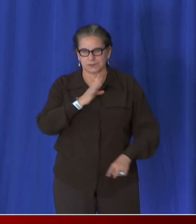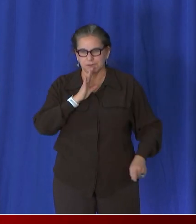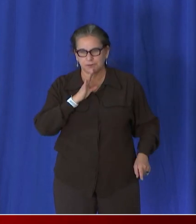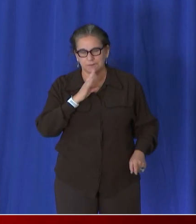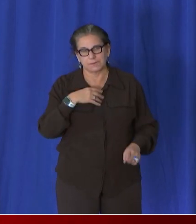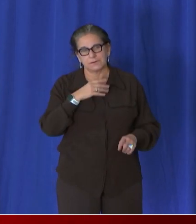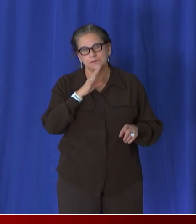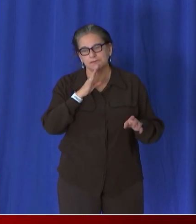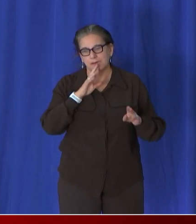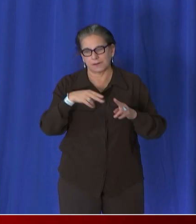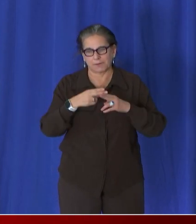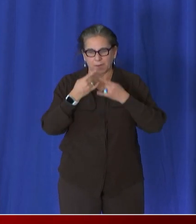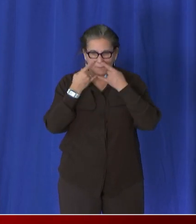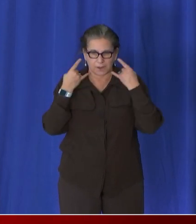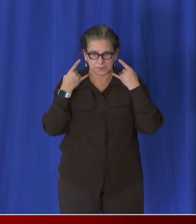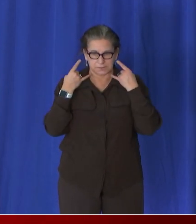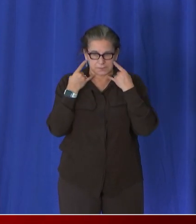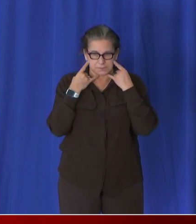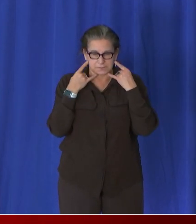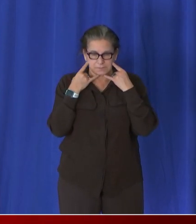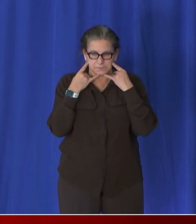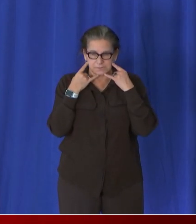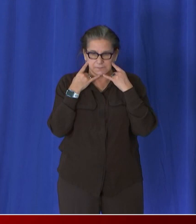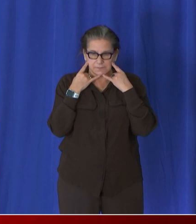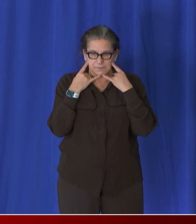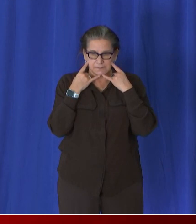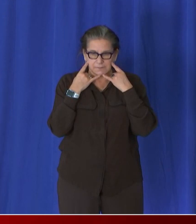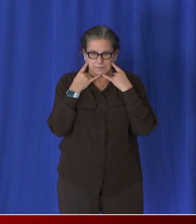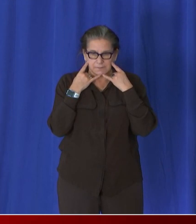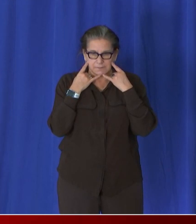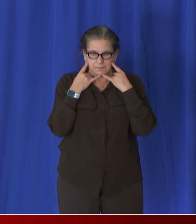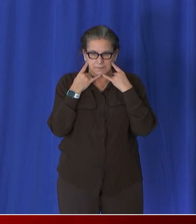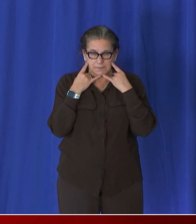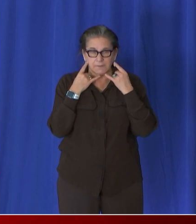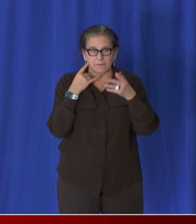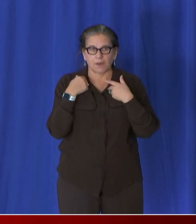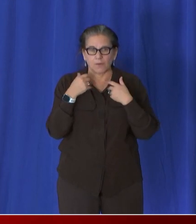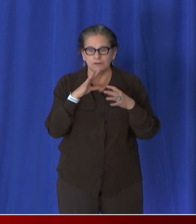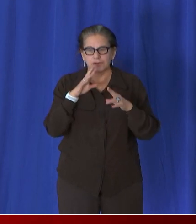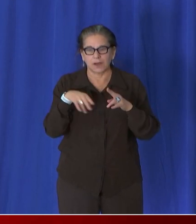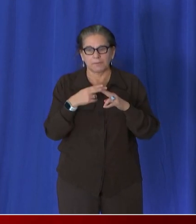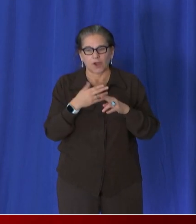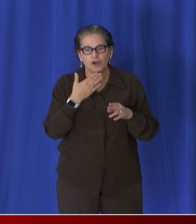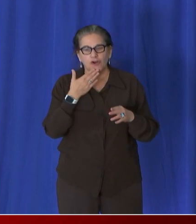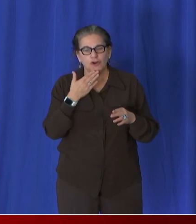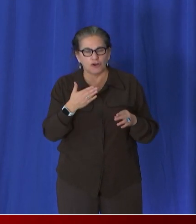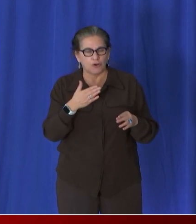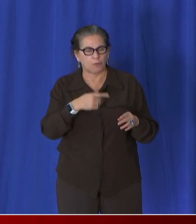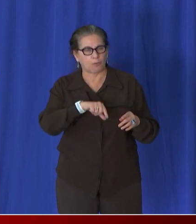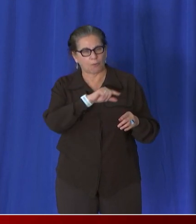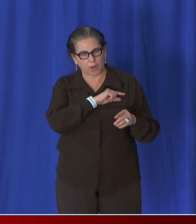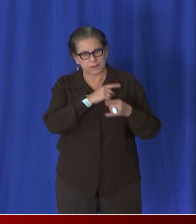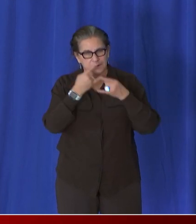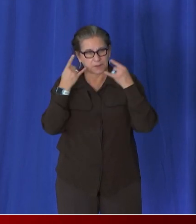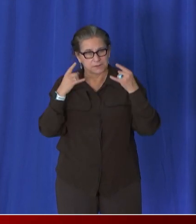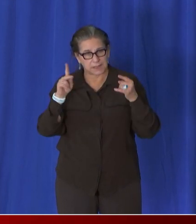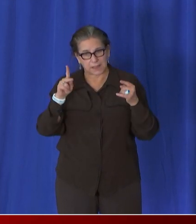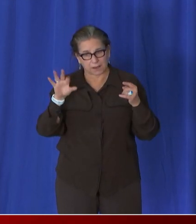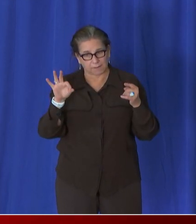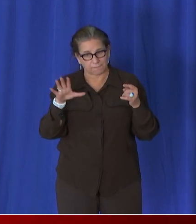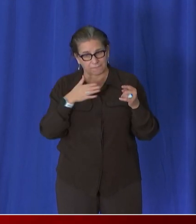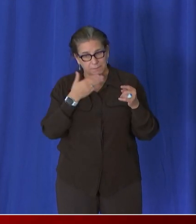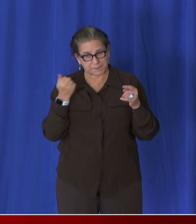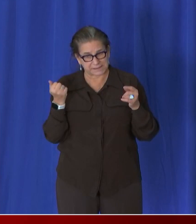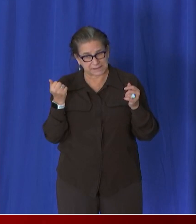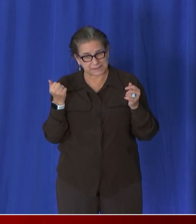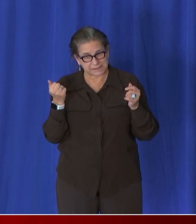masks, particularly quality KN95 masks, making those more available to people, residents? Yes, we'll